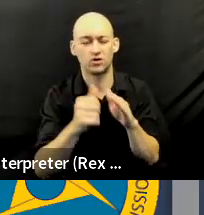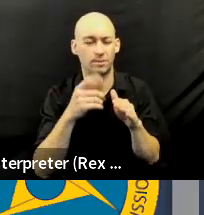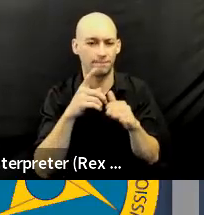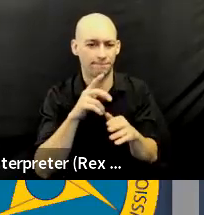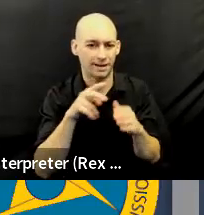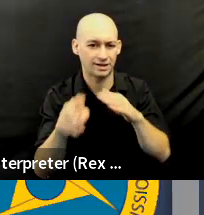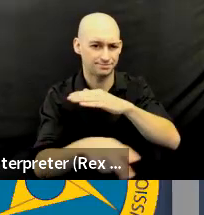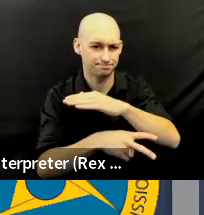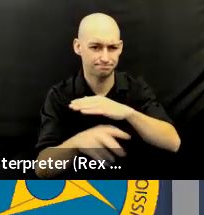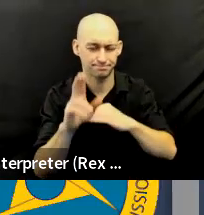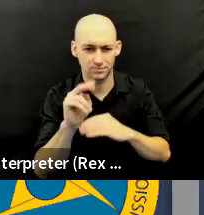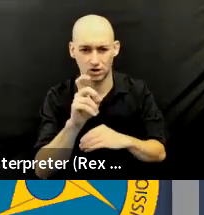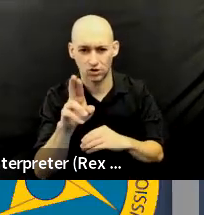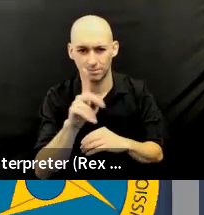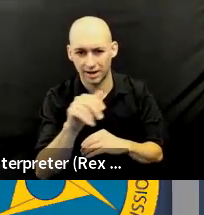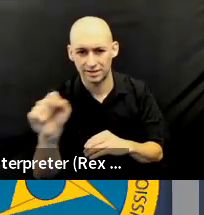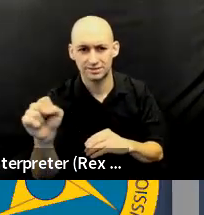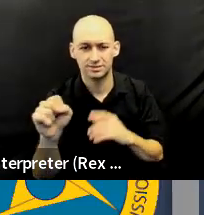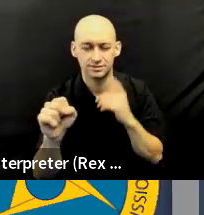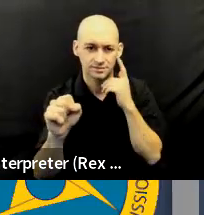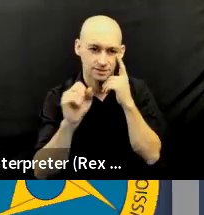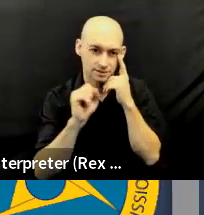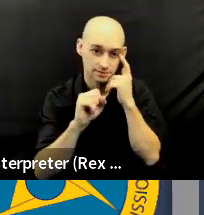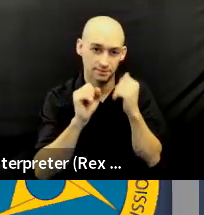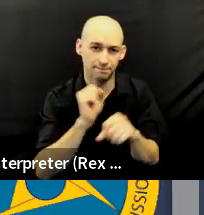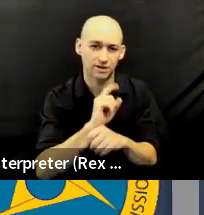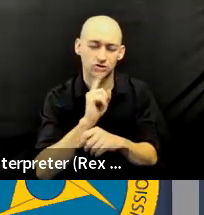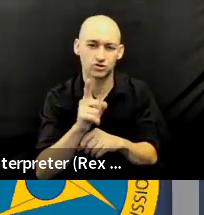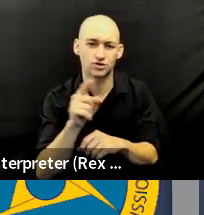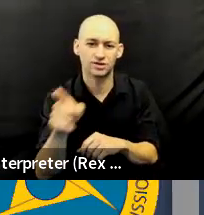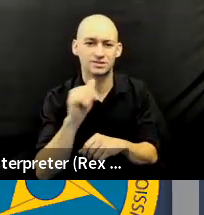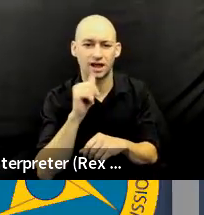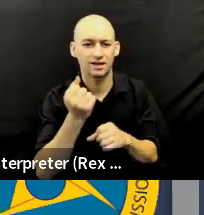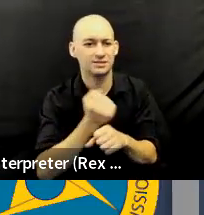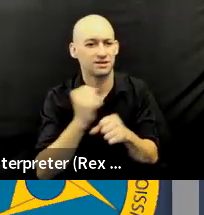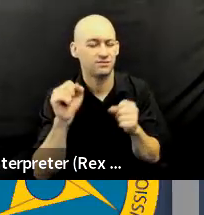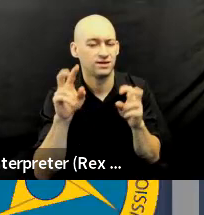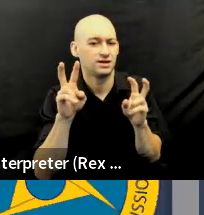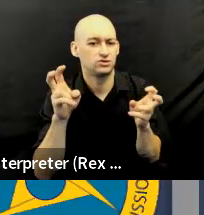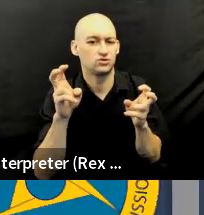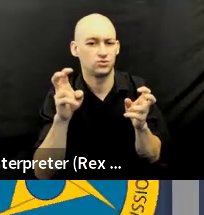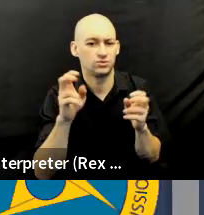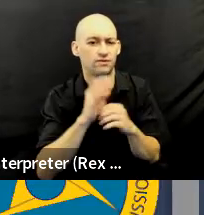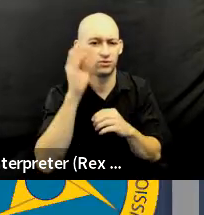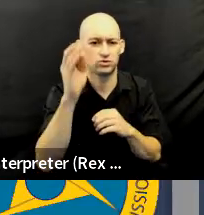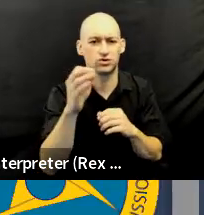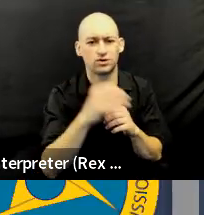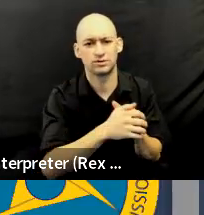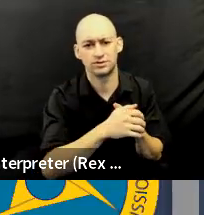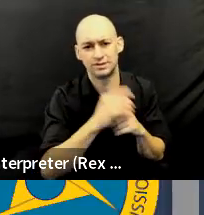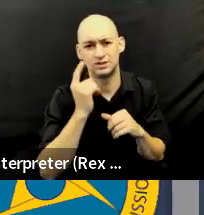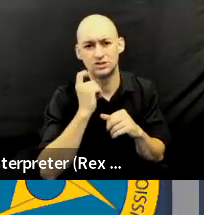the leases on the underpasses to make sure that this is not a safety issue in the future. Just really want